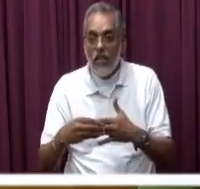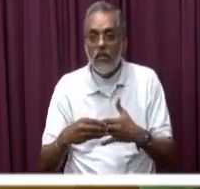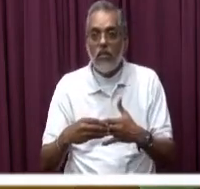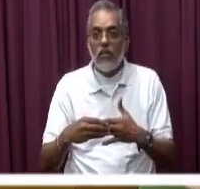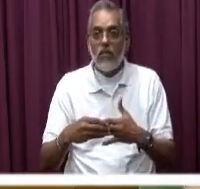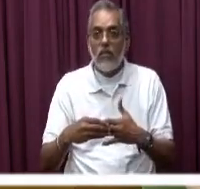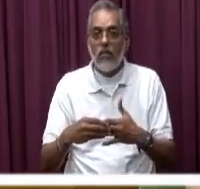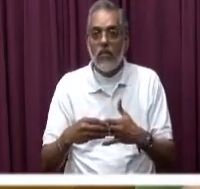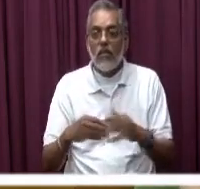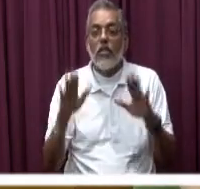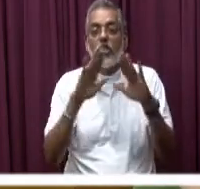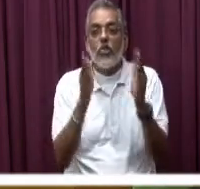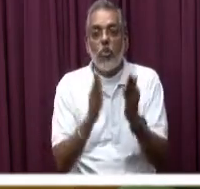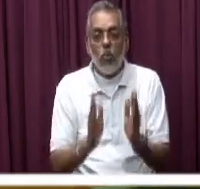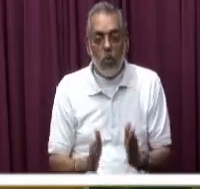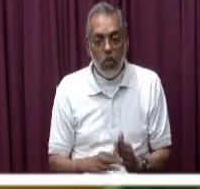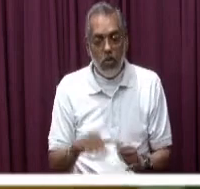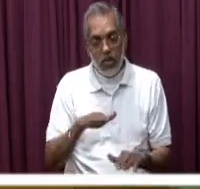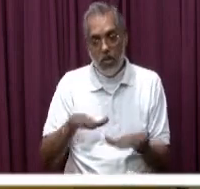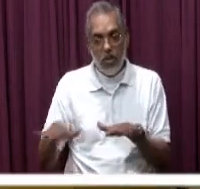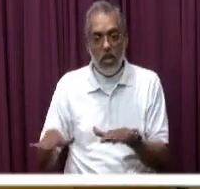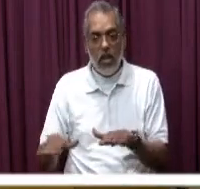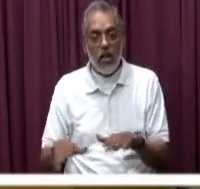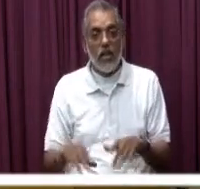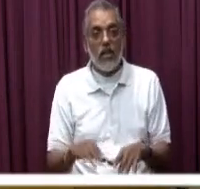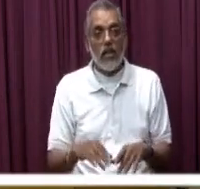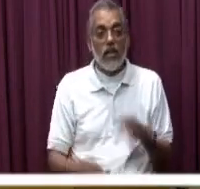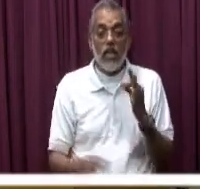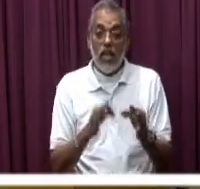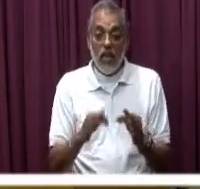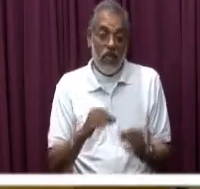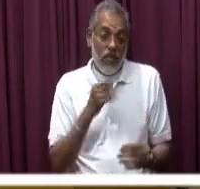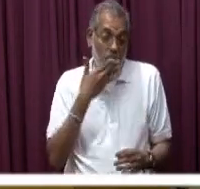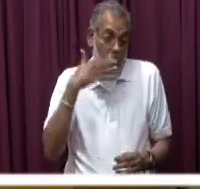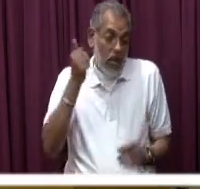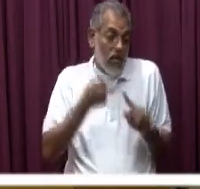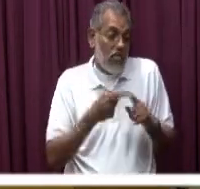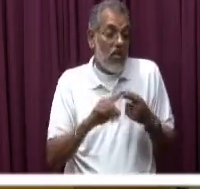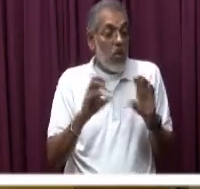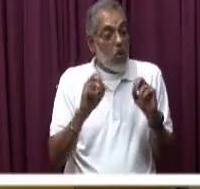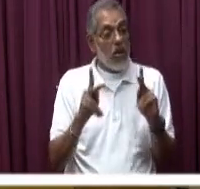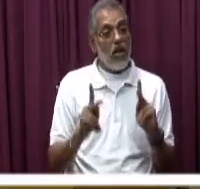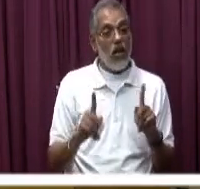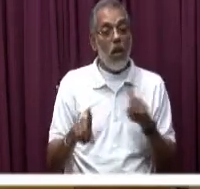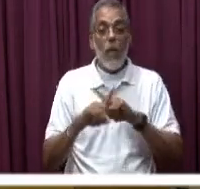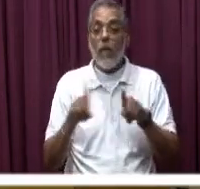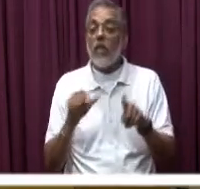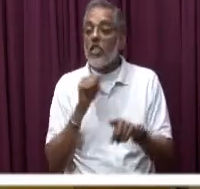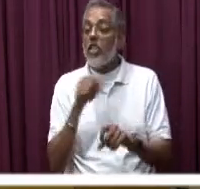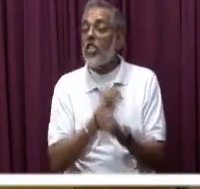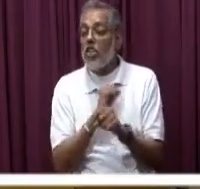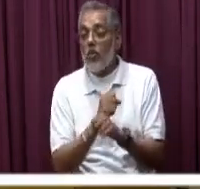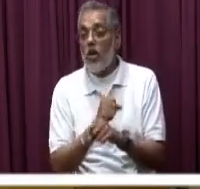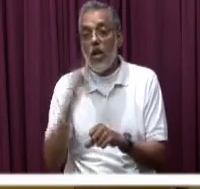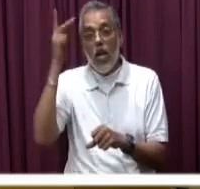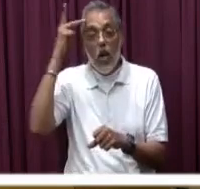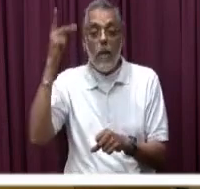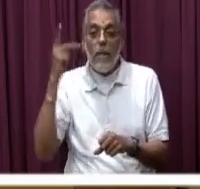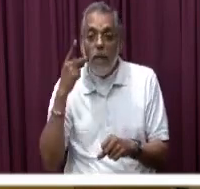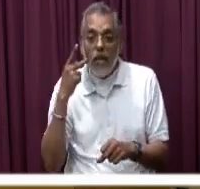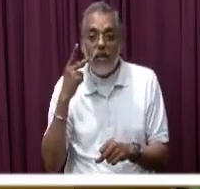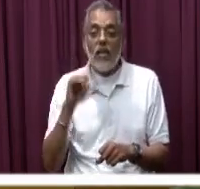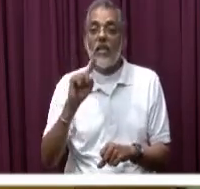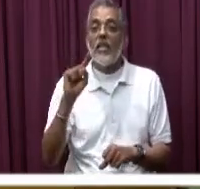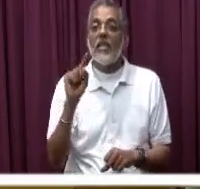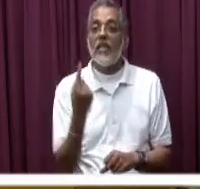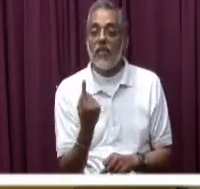not to be a best friend. If they happen to be a best friend, that's nice. But that's not the job description. Your first job